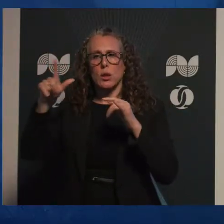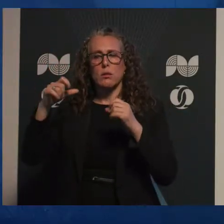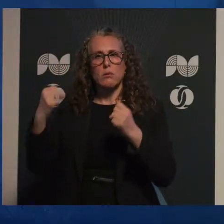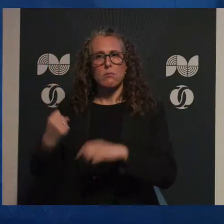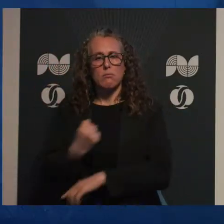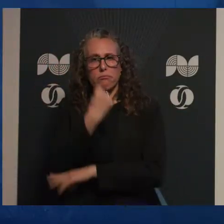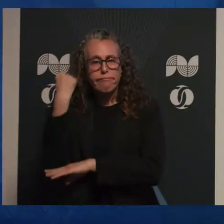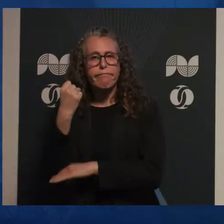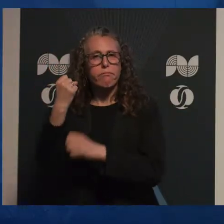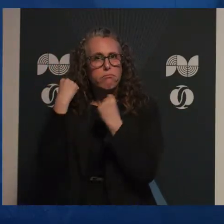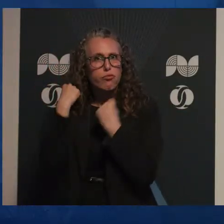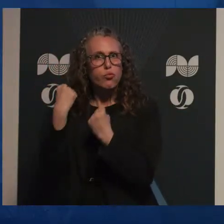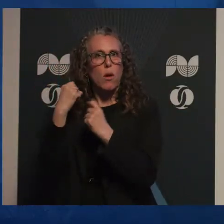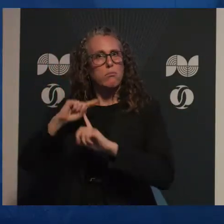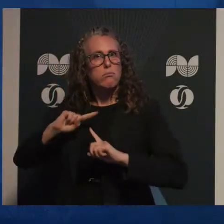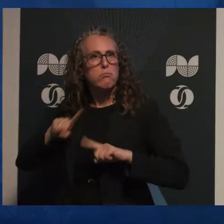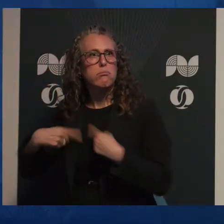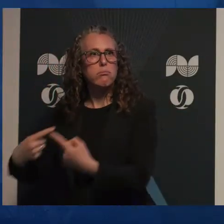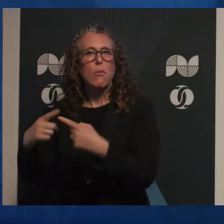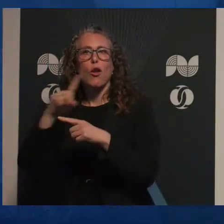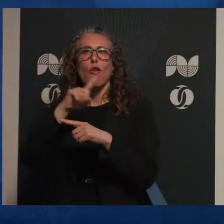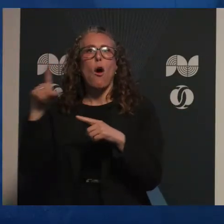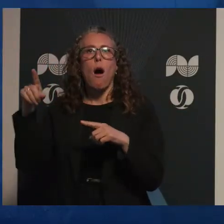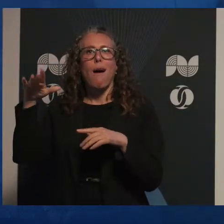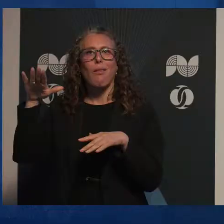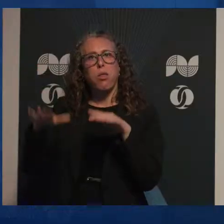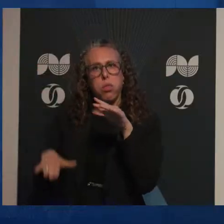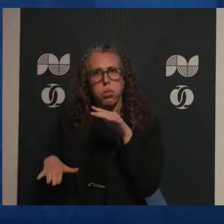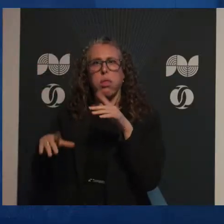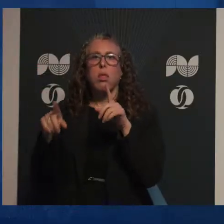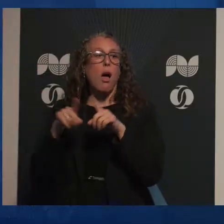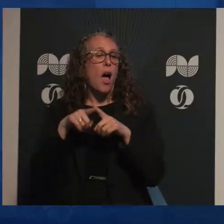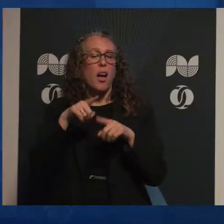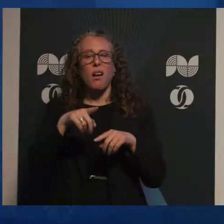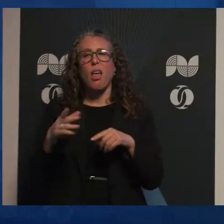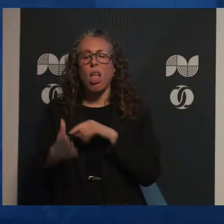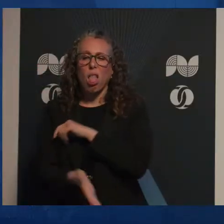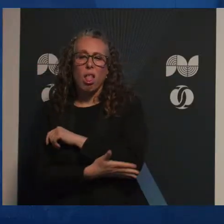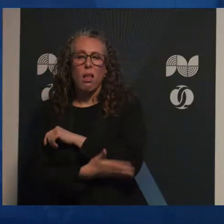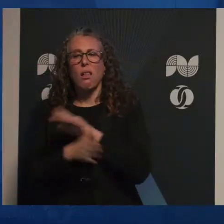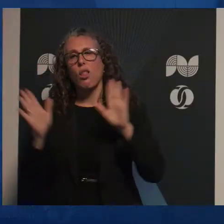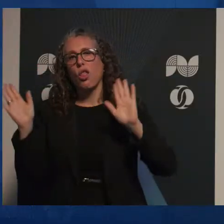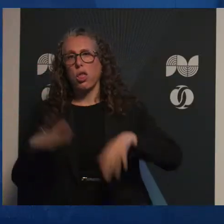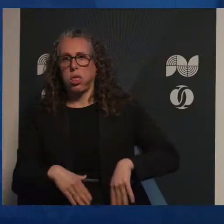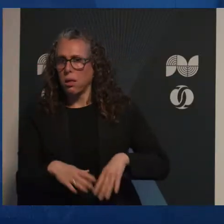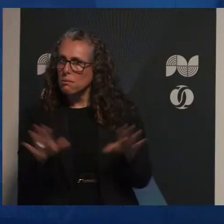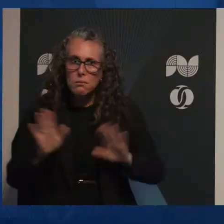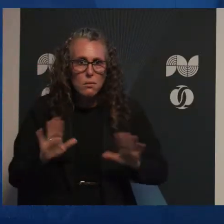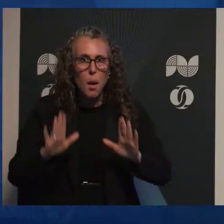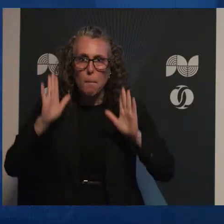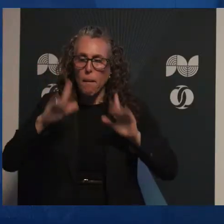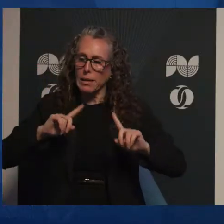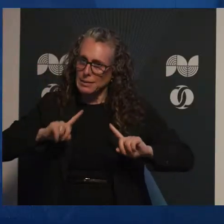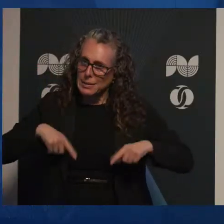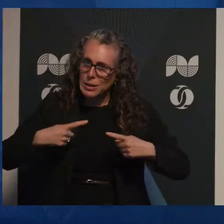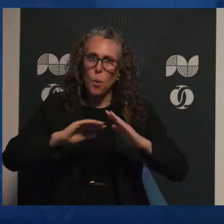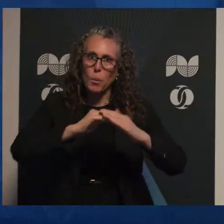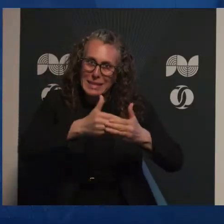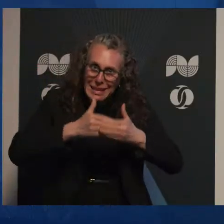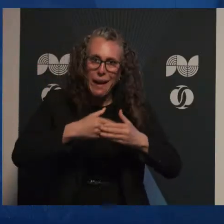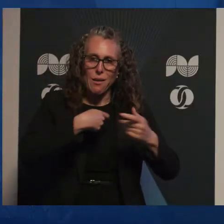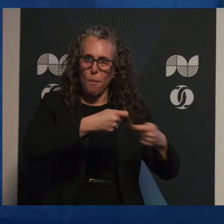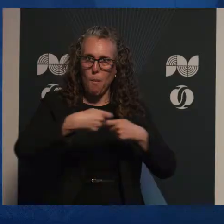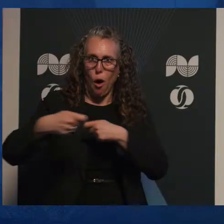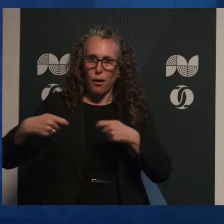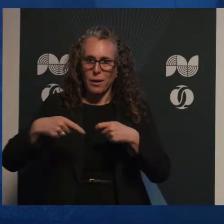upheld, and that agencies and actors that need to protect these markets continue functioning.